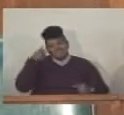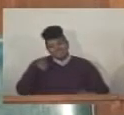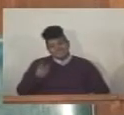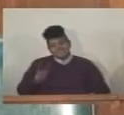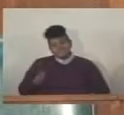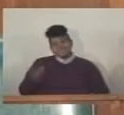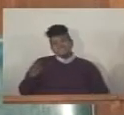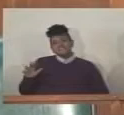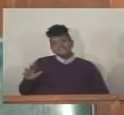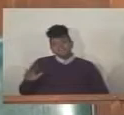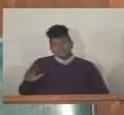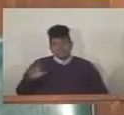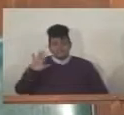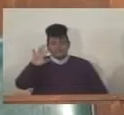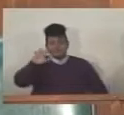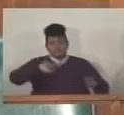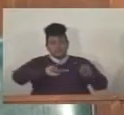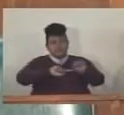I want to start